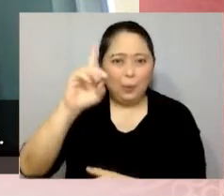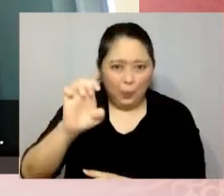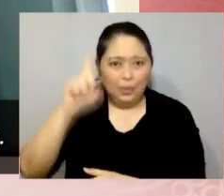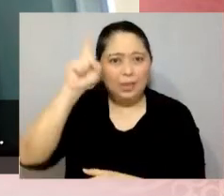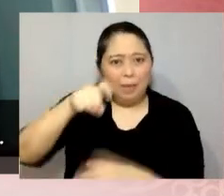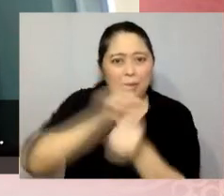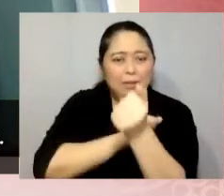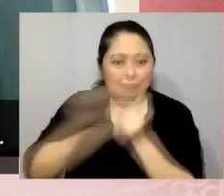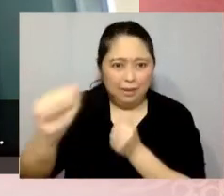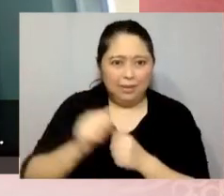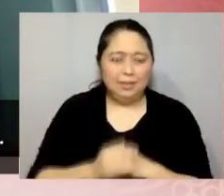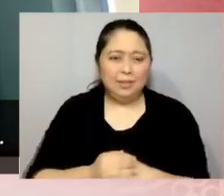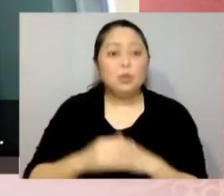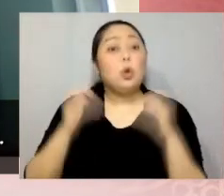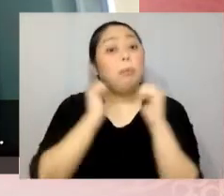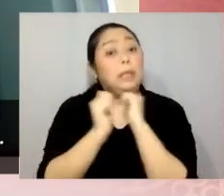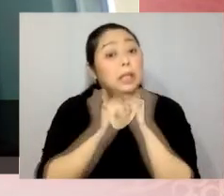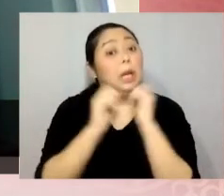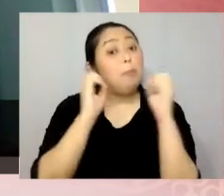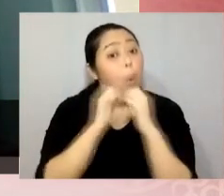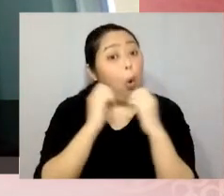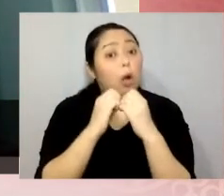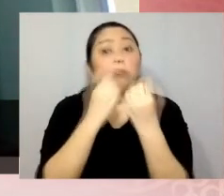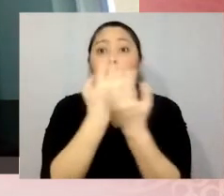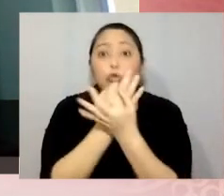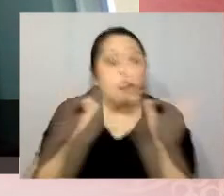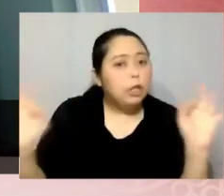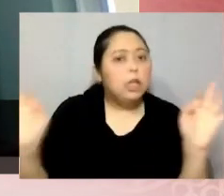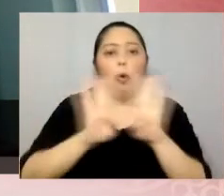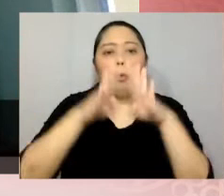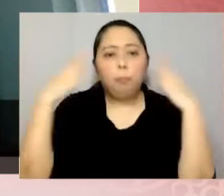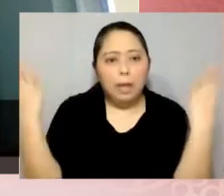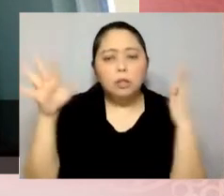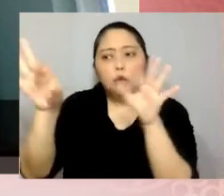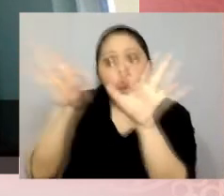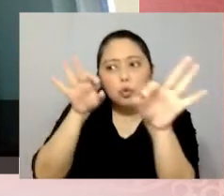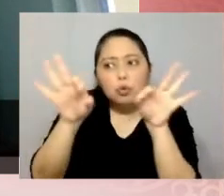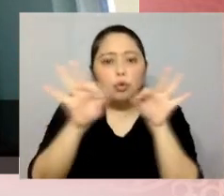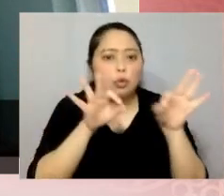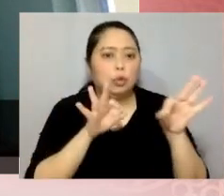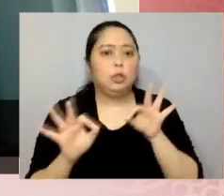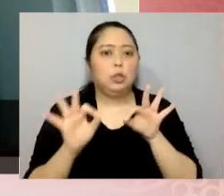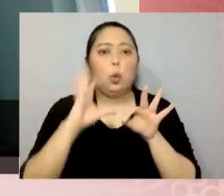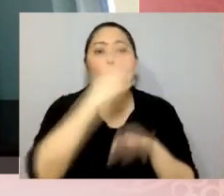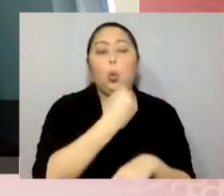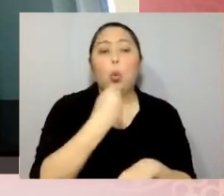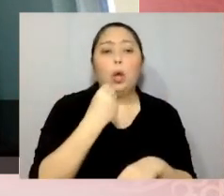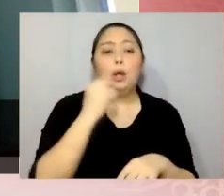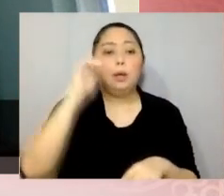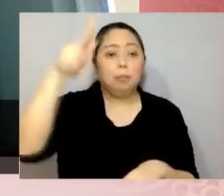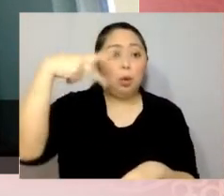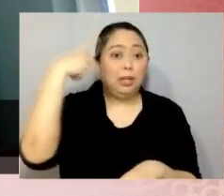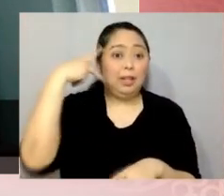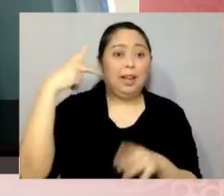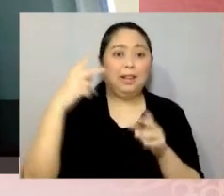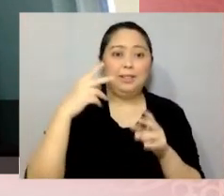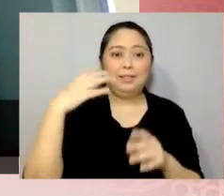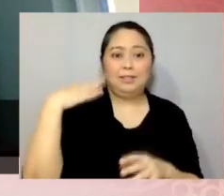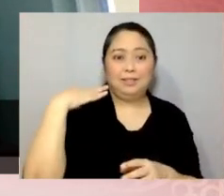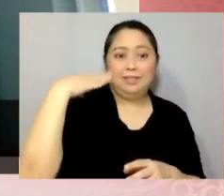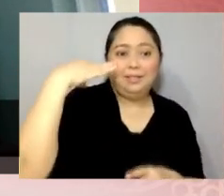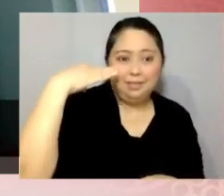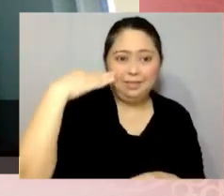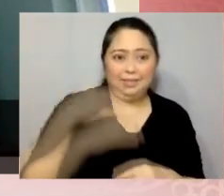more the choosing of candidates kasi 50% will be party candidates